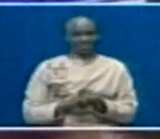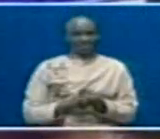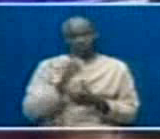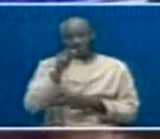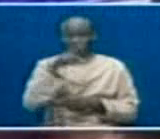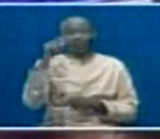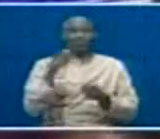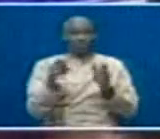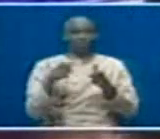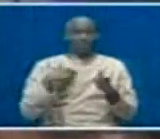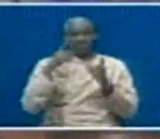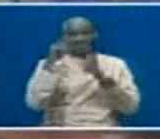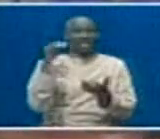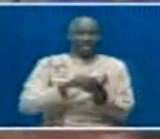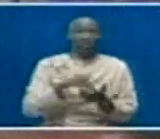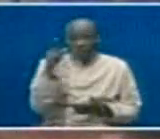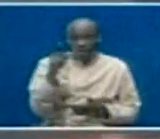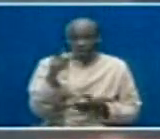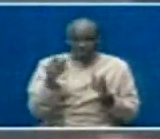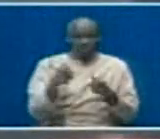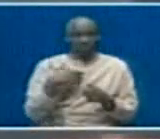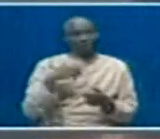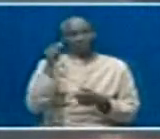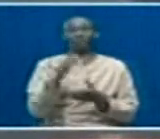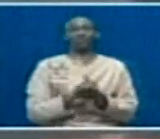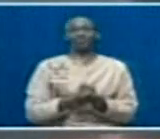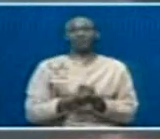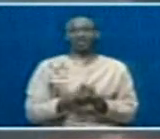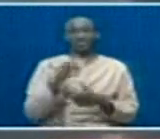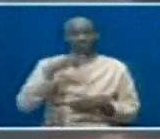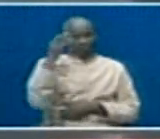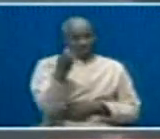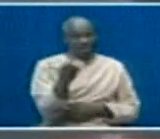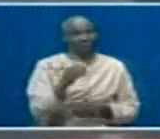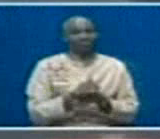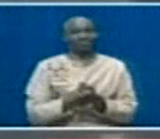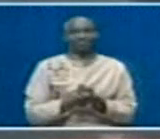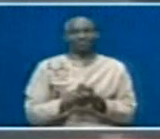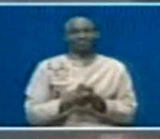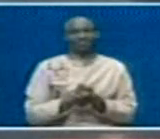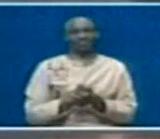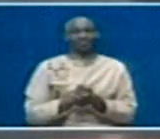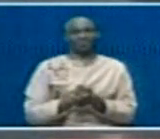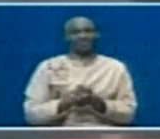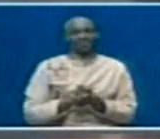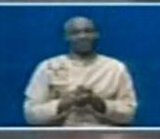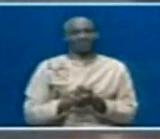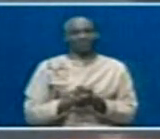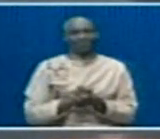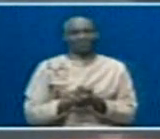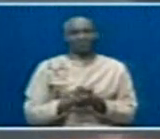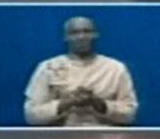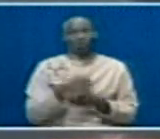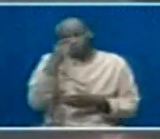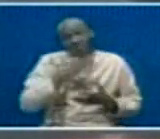the studio and take a picture. I said, well, if you want to, Uncle, let's go. So we went there, we took a picture. But, you know, who